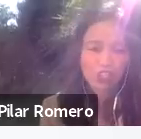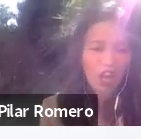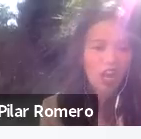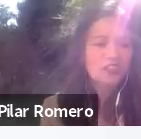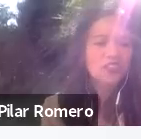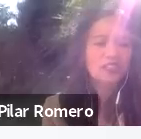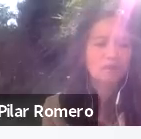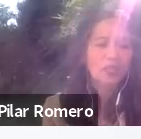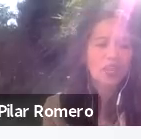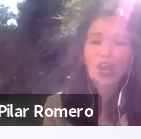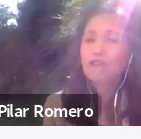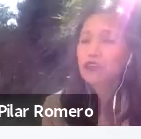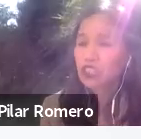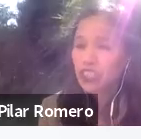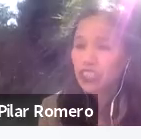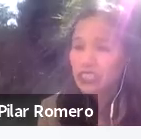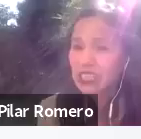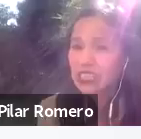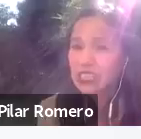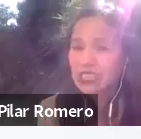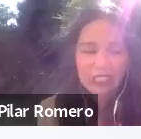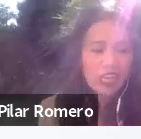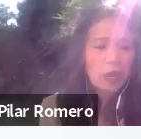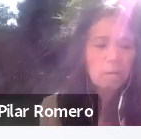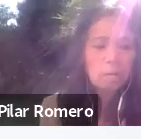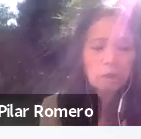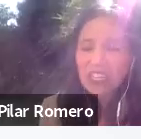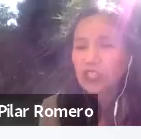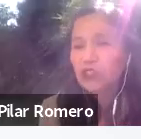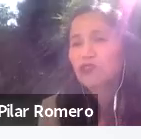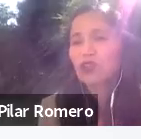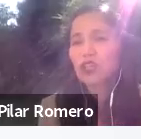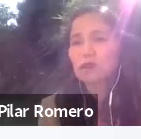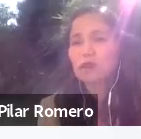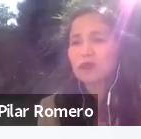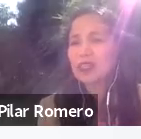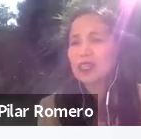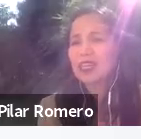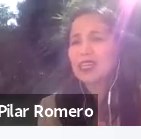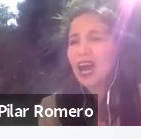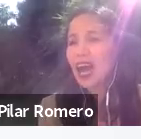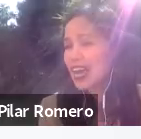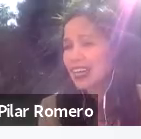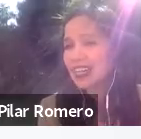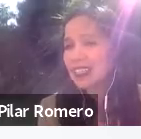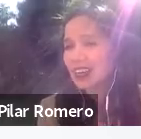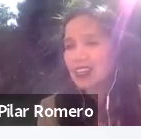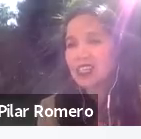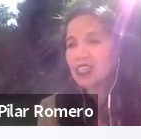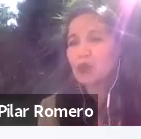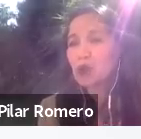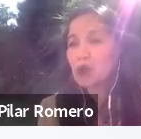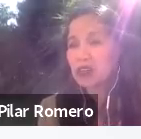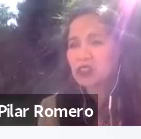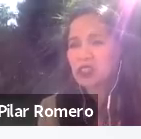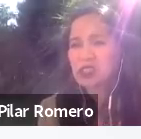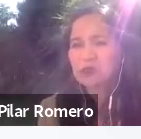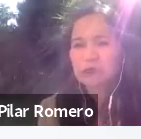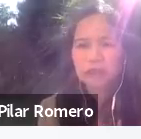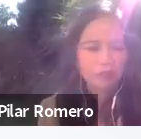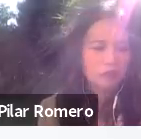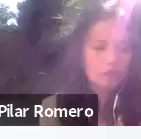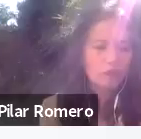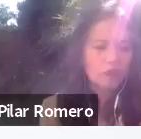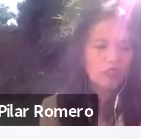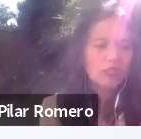a just, fraternal, peaceful, and egalitarian world.